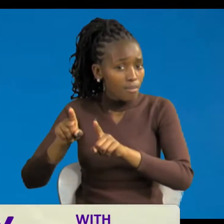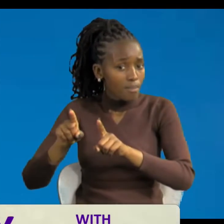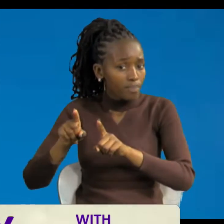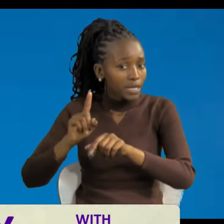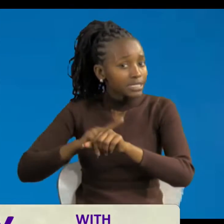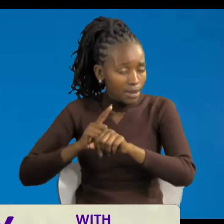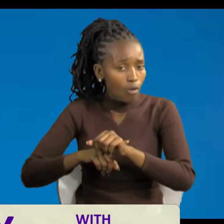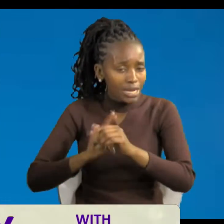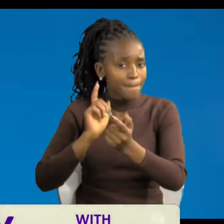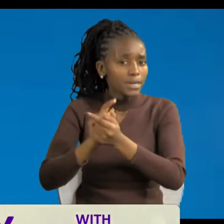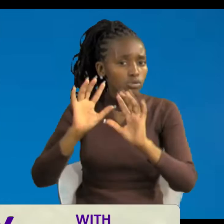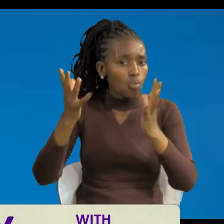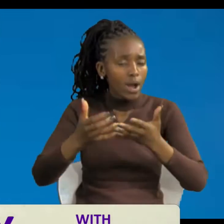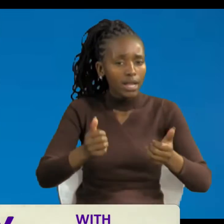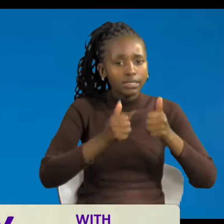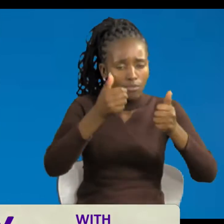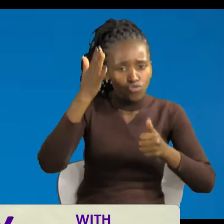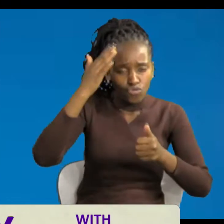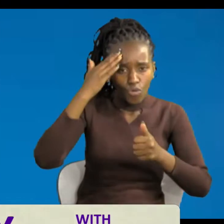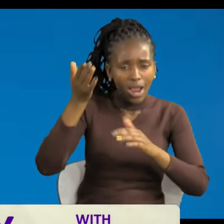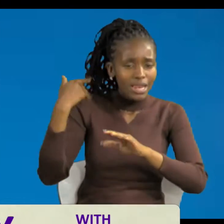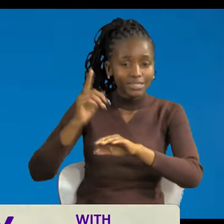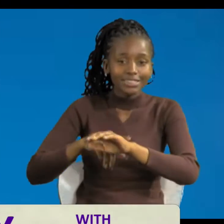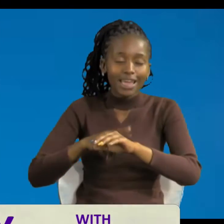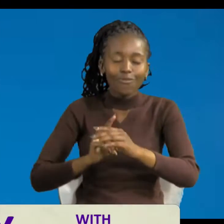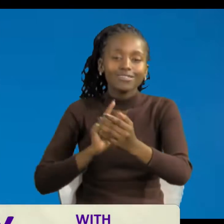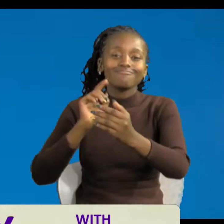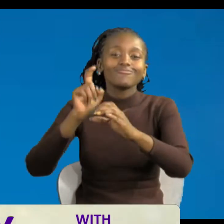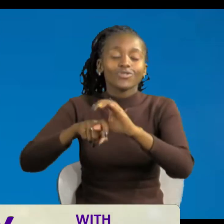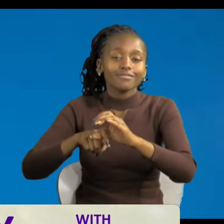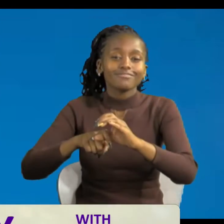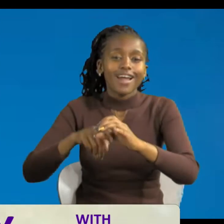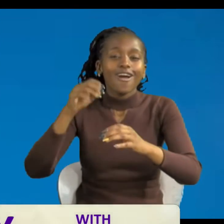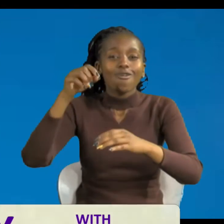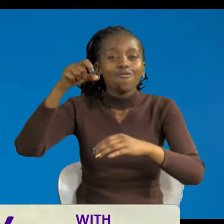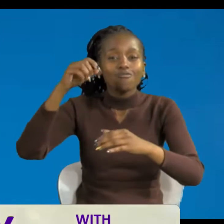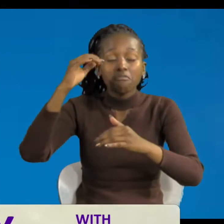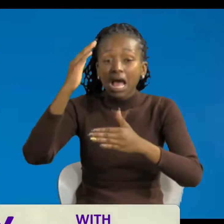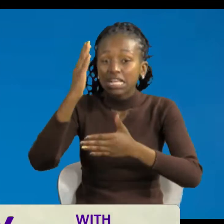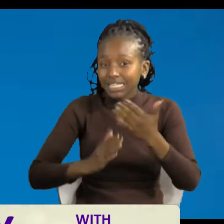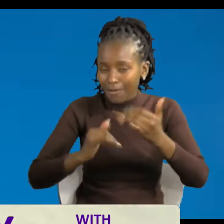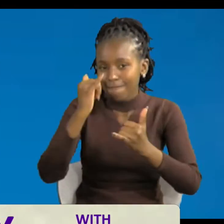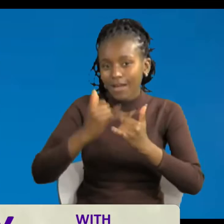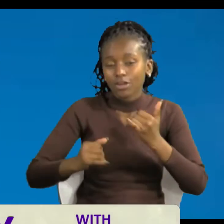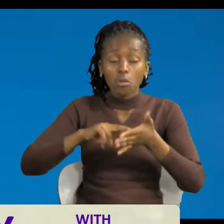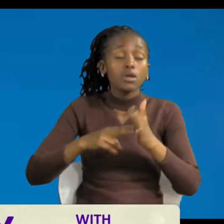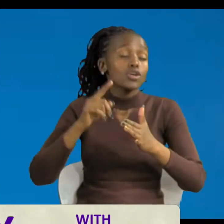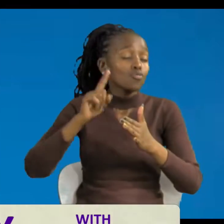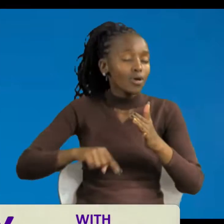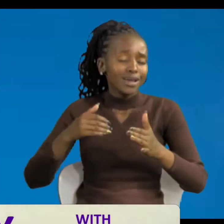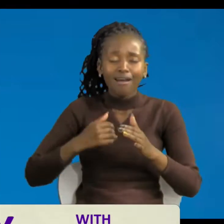Cup when Morocco reached the semi-final stages. So can they replicate the similar performance? Of course, they have the full